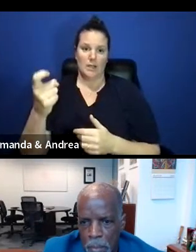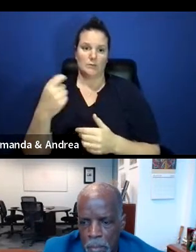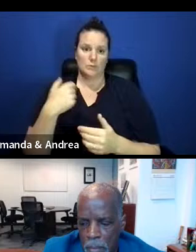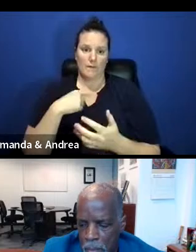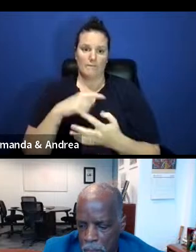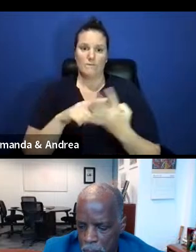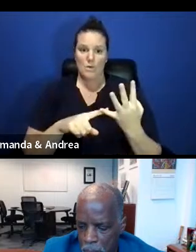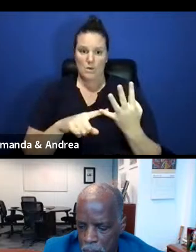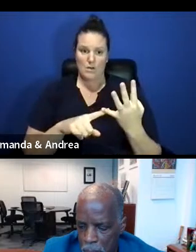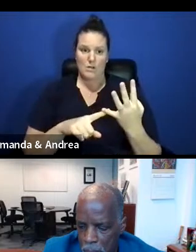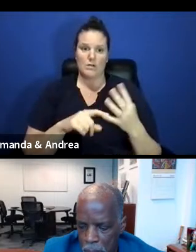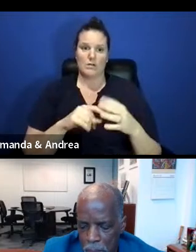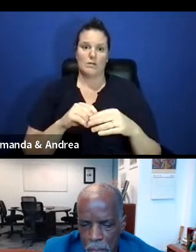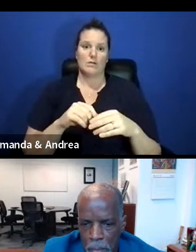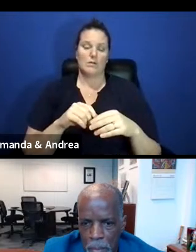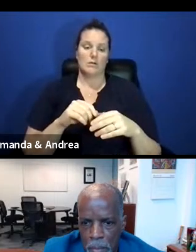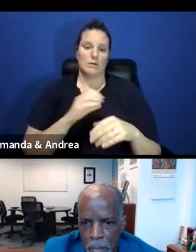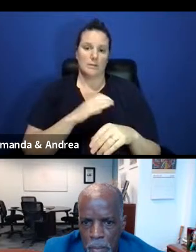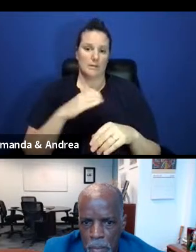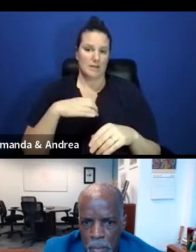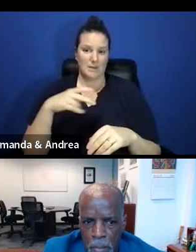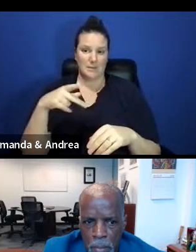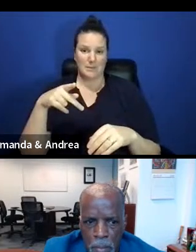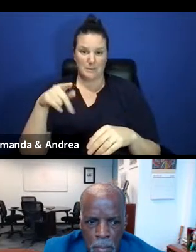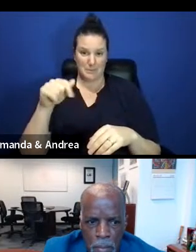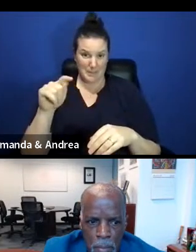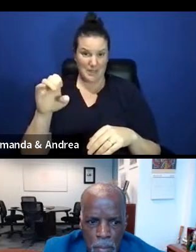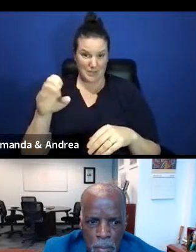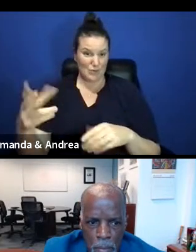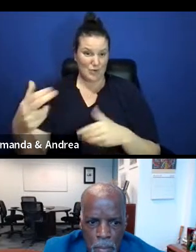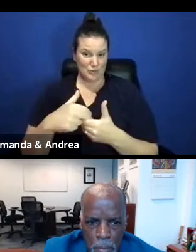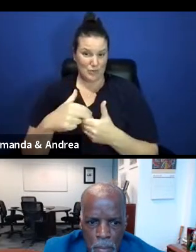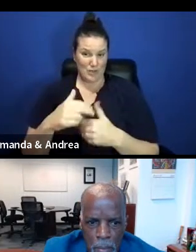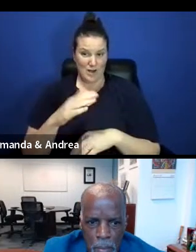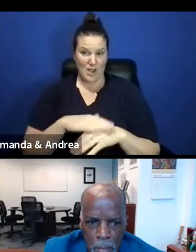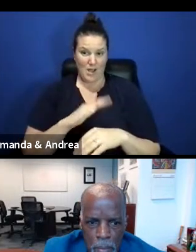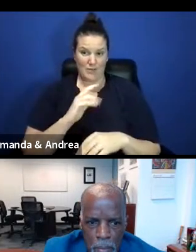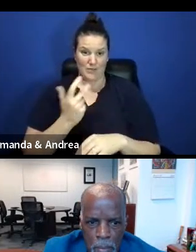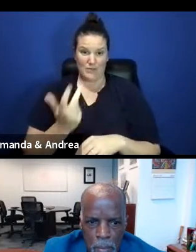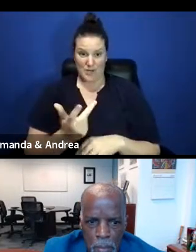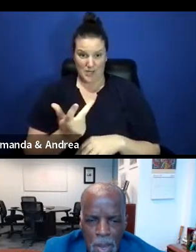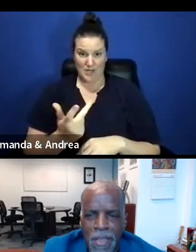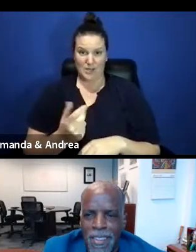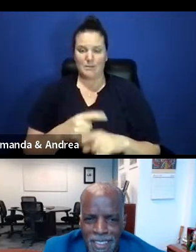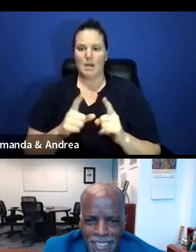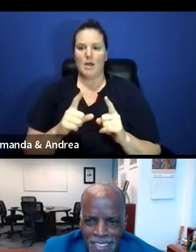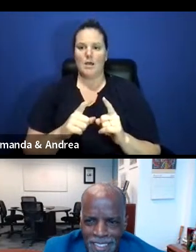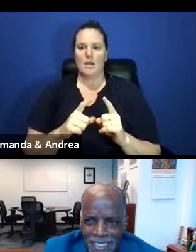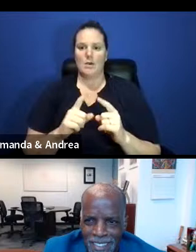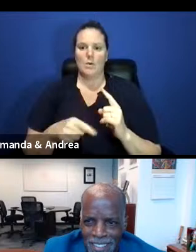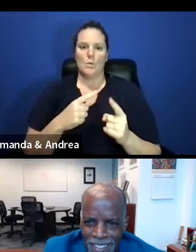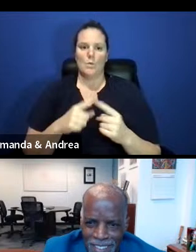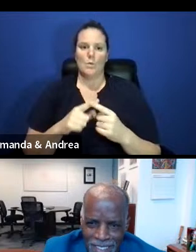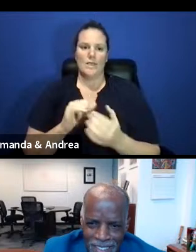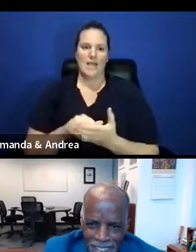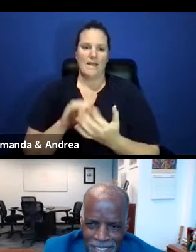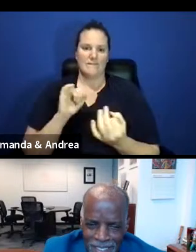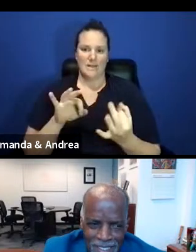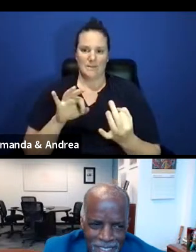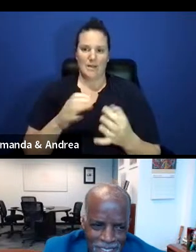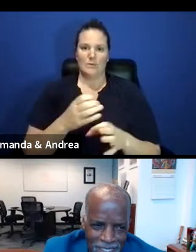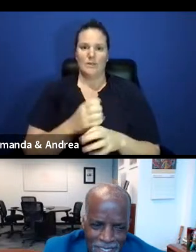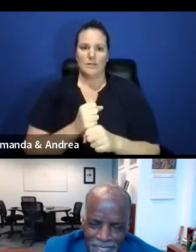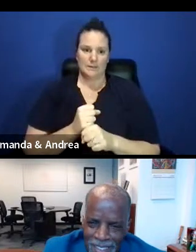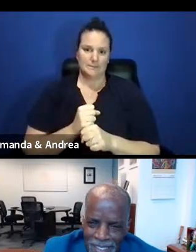advisory committees. Pete, by my count, you're sitting on 3 of them. So your odds are pretty good here. But when it comes down to the feedback that we've been